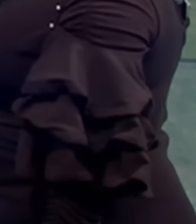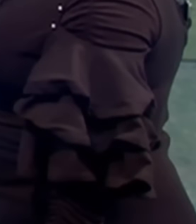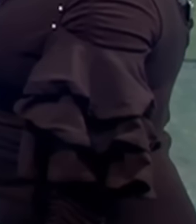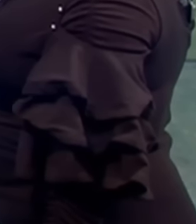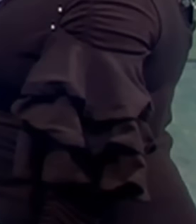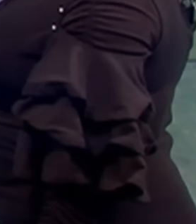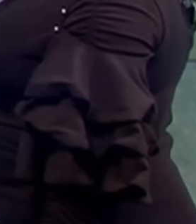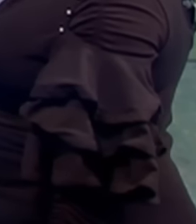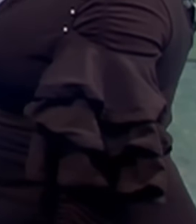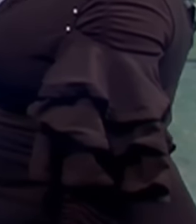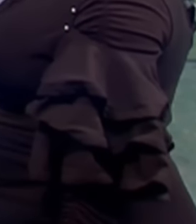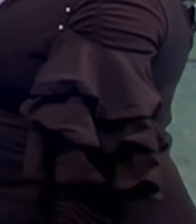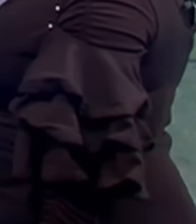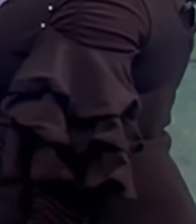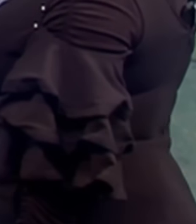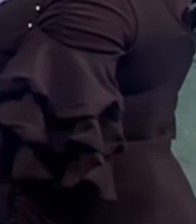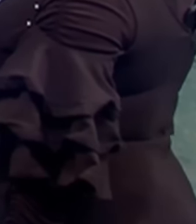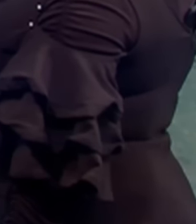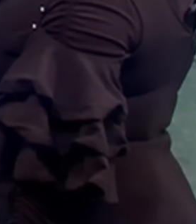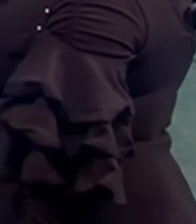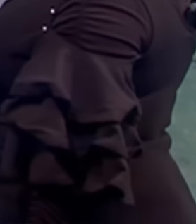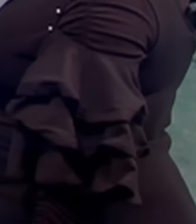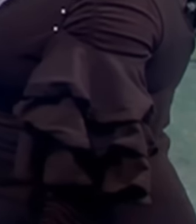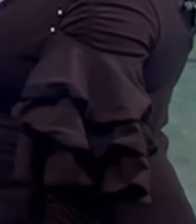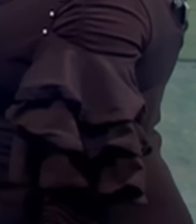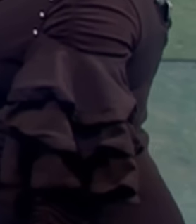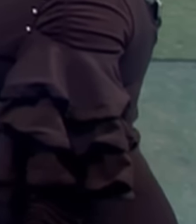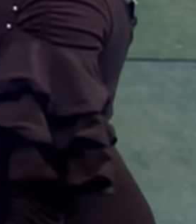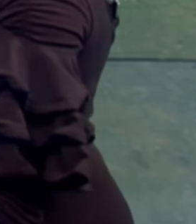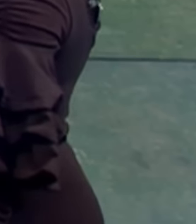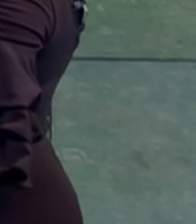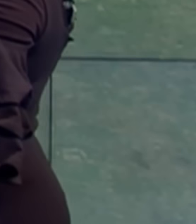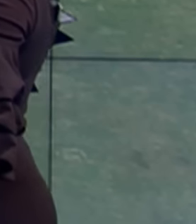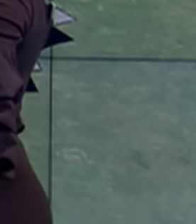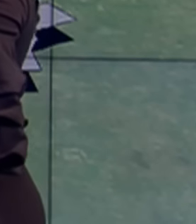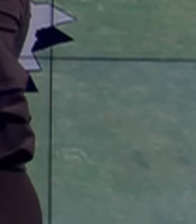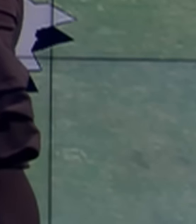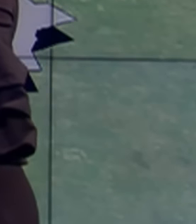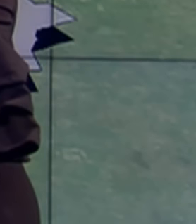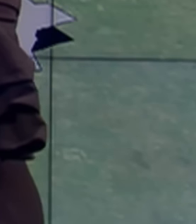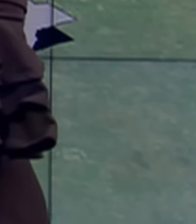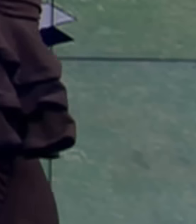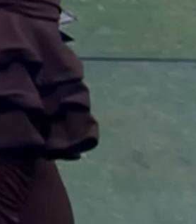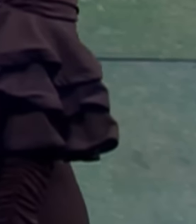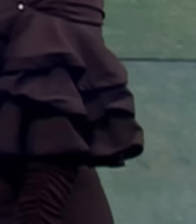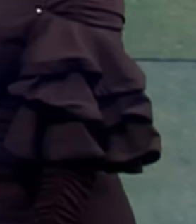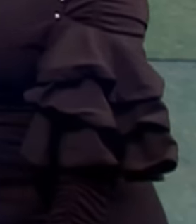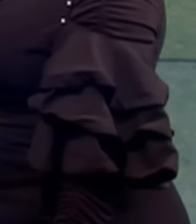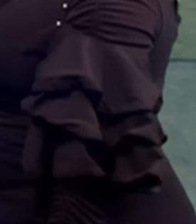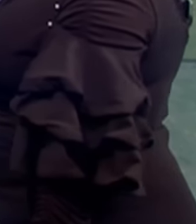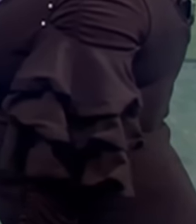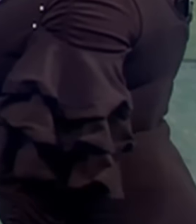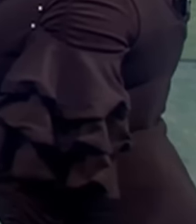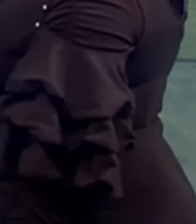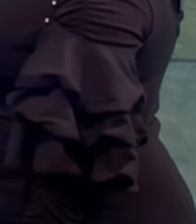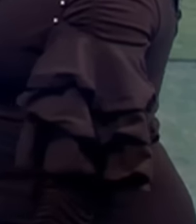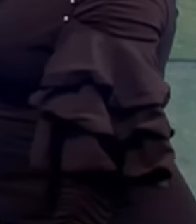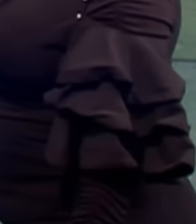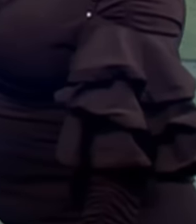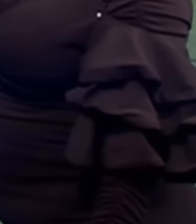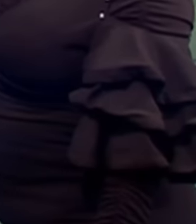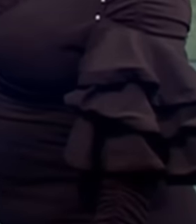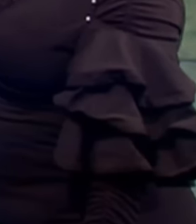ga re lebelela jwale go tla ba le memoya e tonyang ka meso re lebelela Bronkhortspruit ga le ka tša 20 Pretoria le Johannesburg ka tša 20